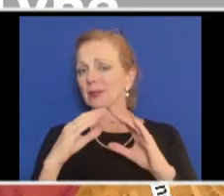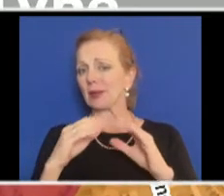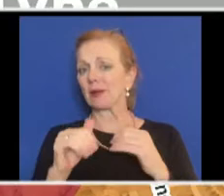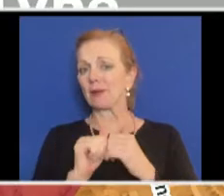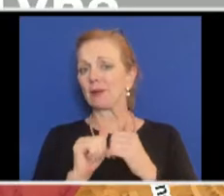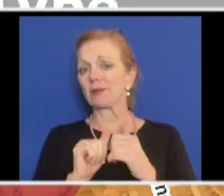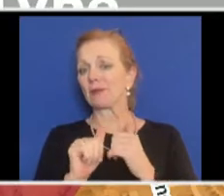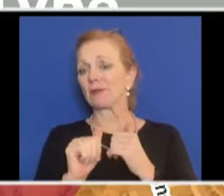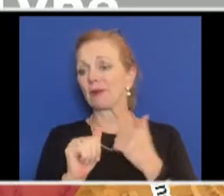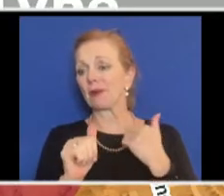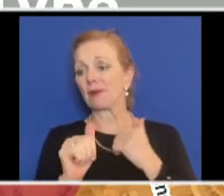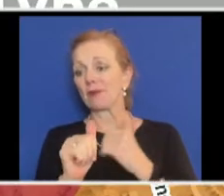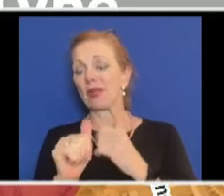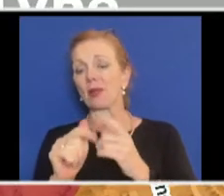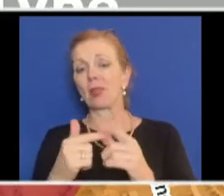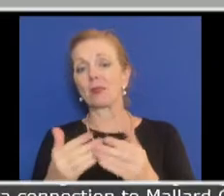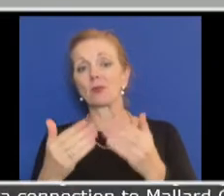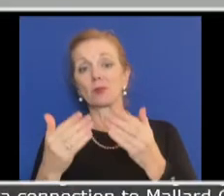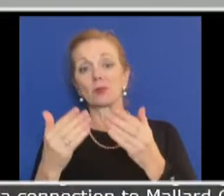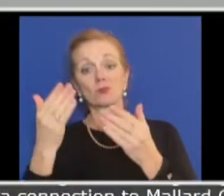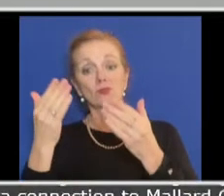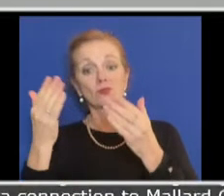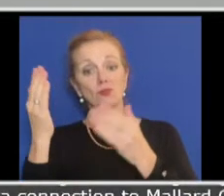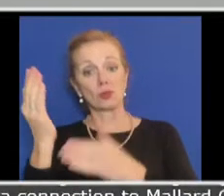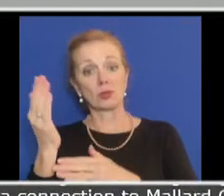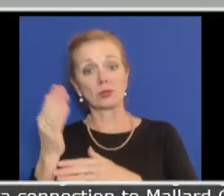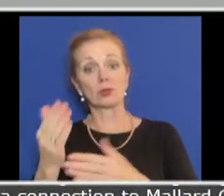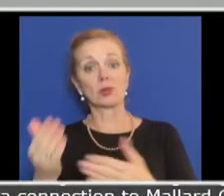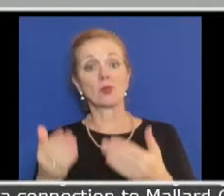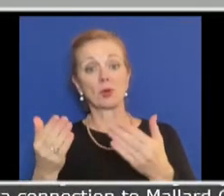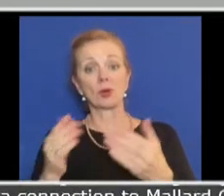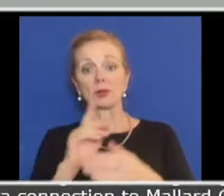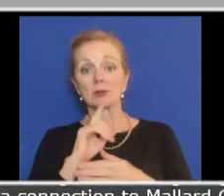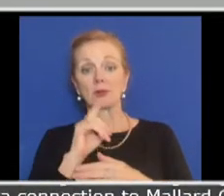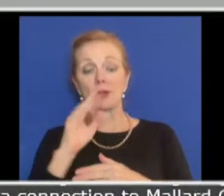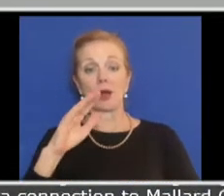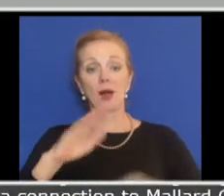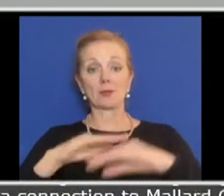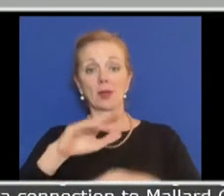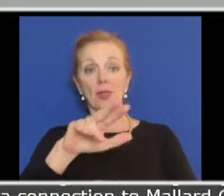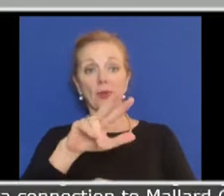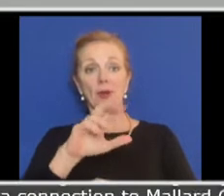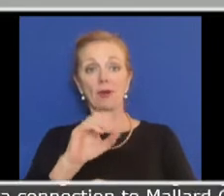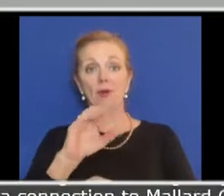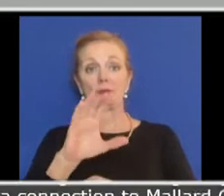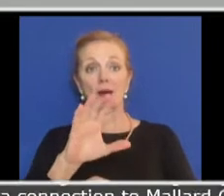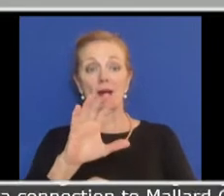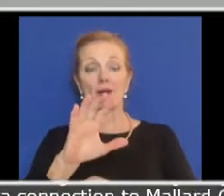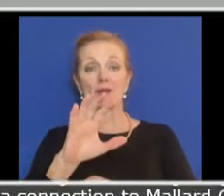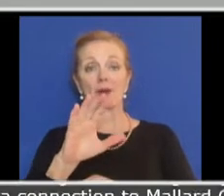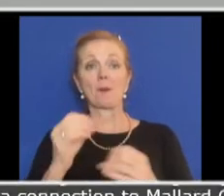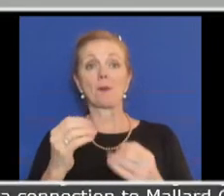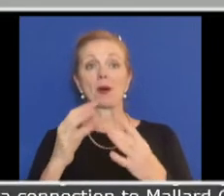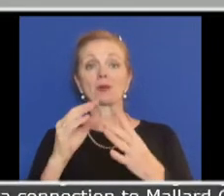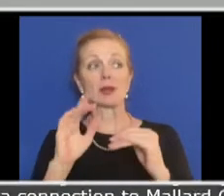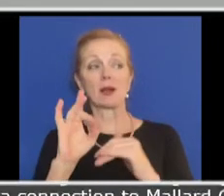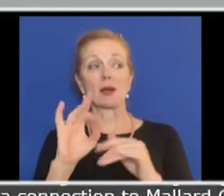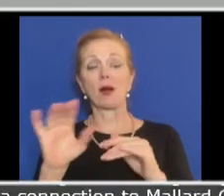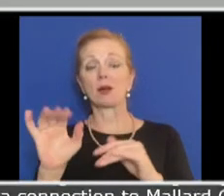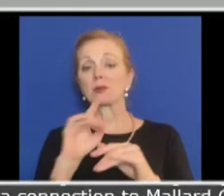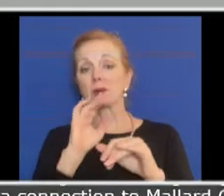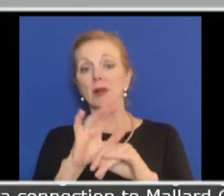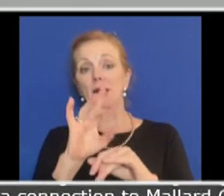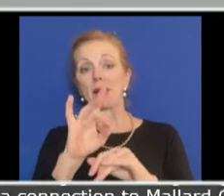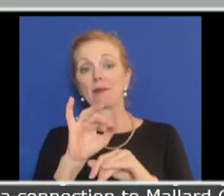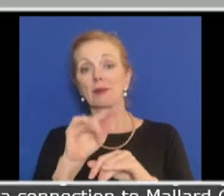all the presentations here the proposal is for up to 305 multi-family dwelling units does limit maximum Building height to Six